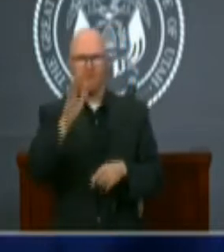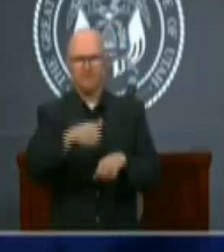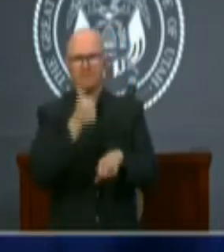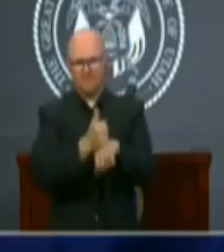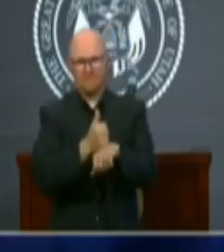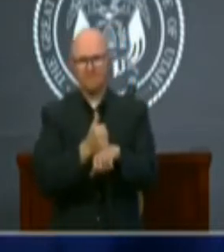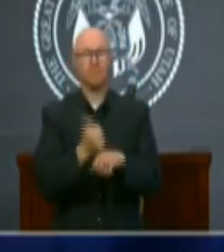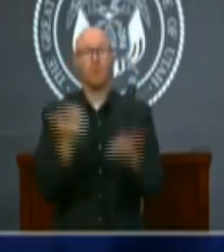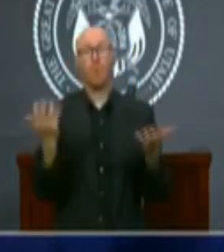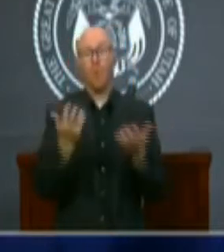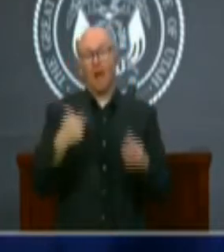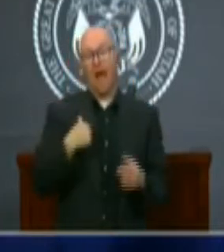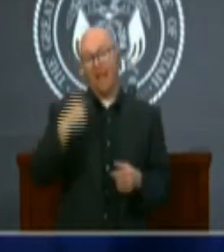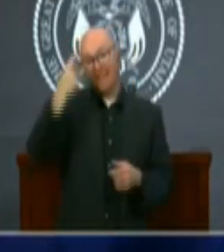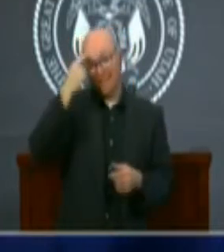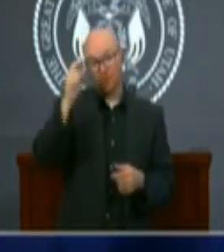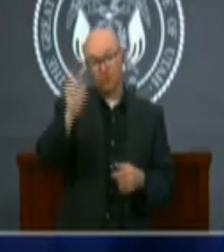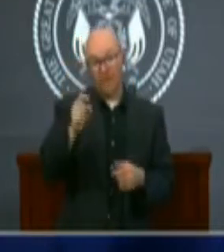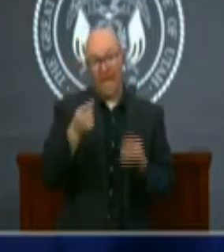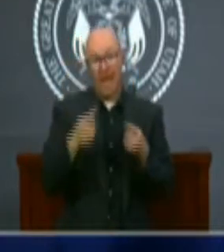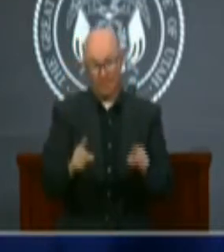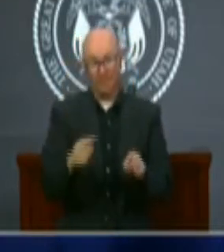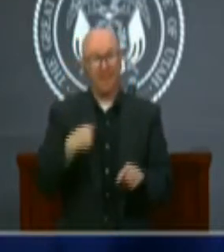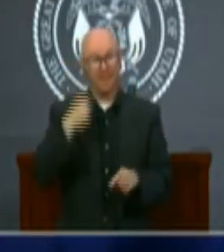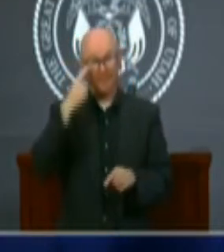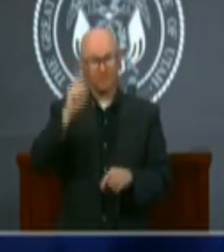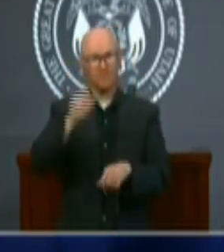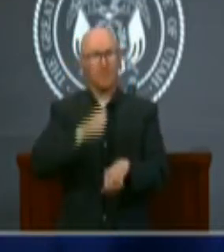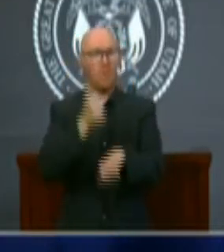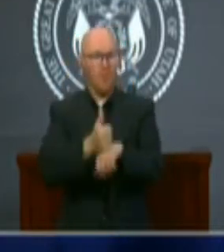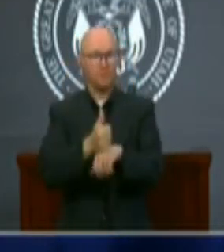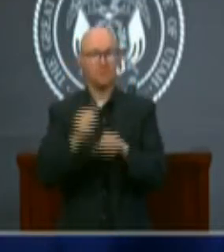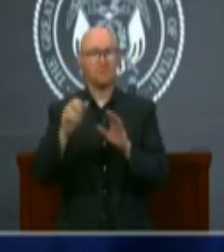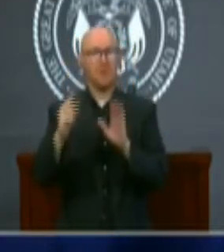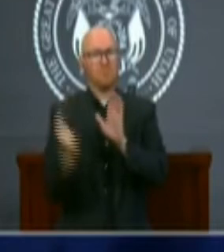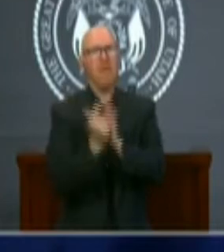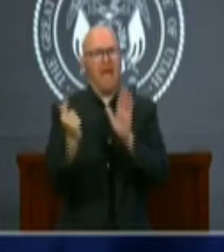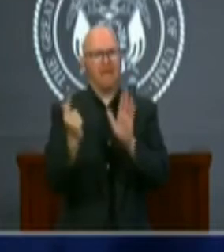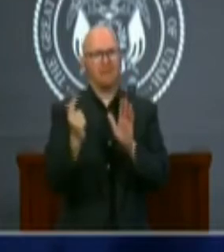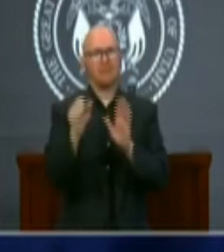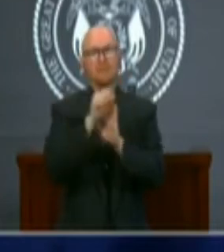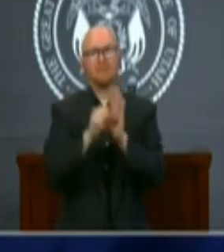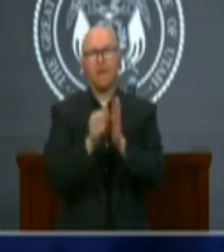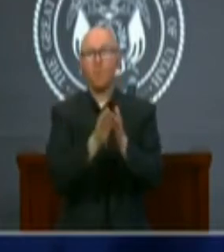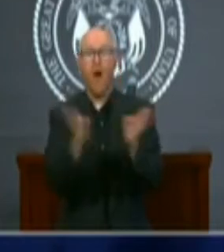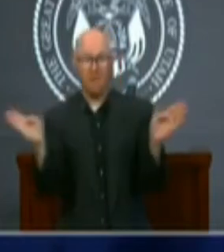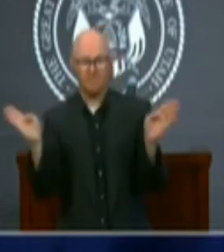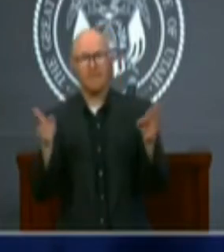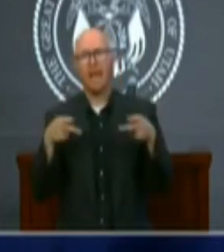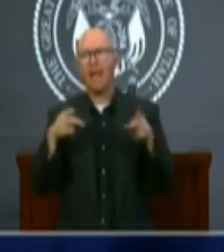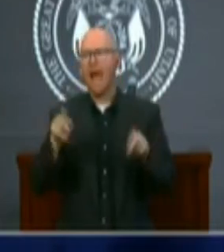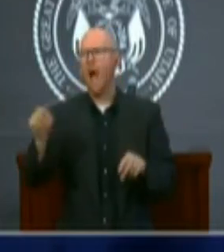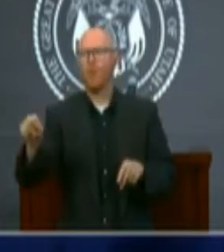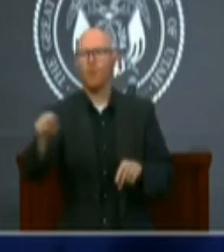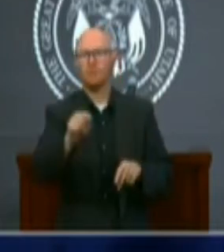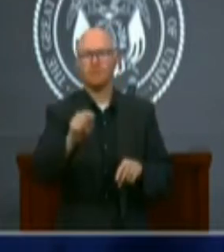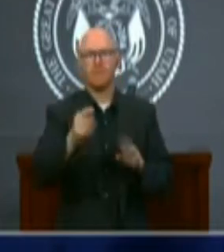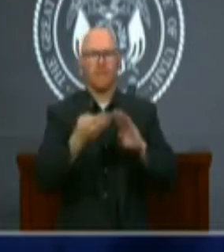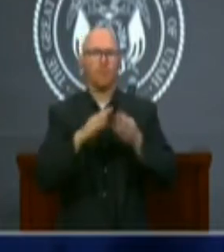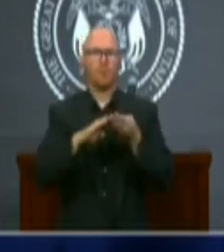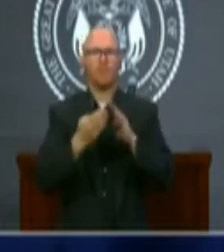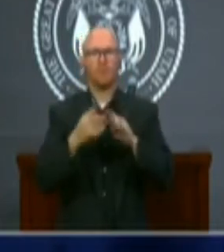I think should happen is that I think we should impose a ban statewide and then allow communities to designate